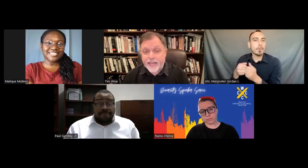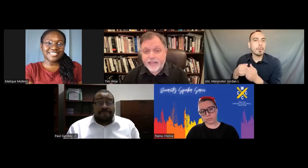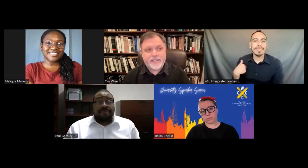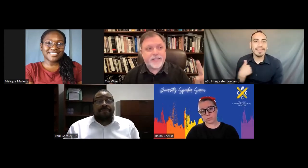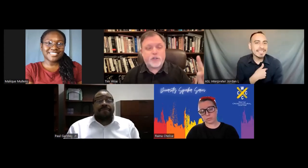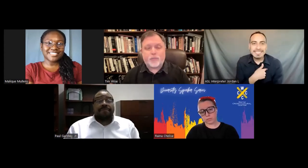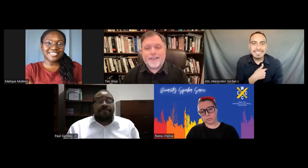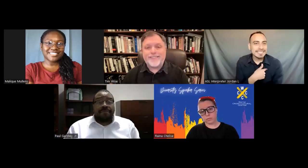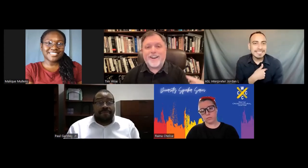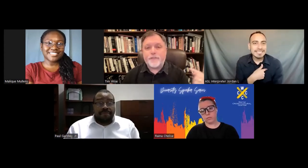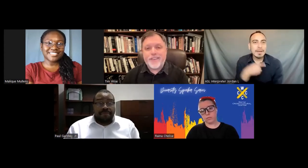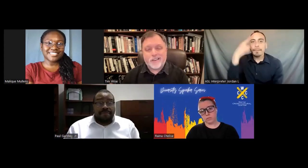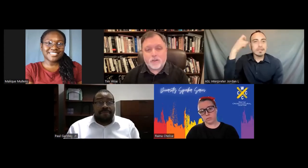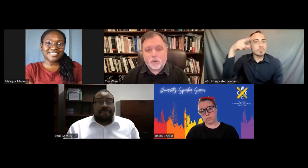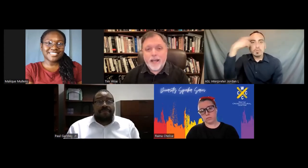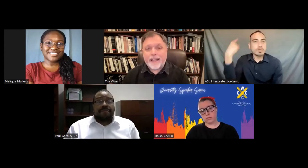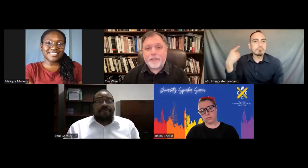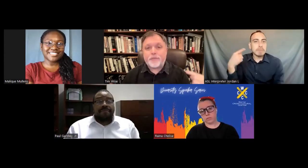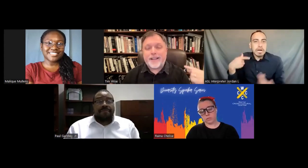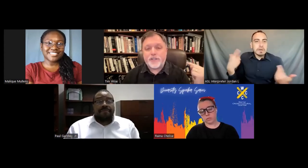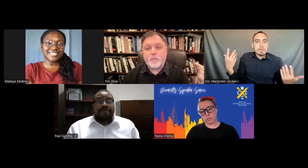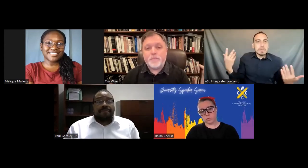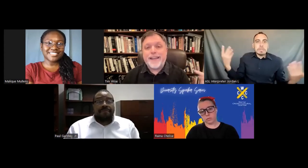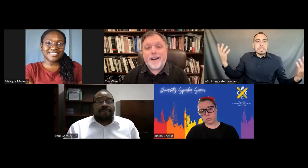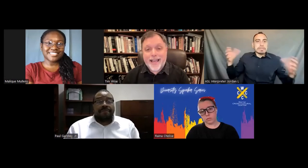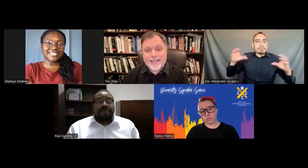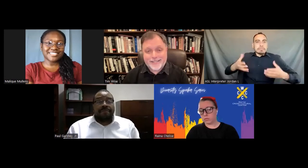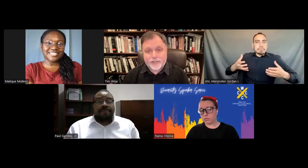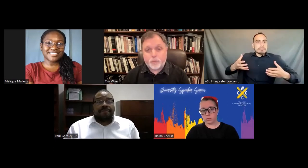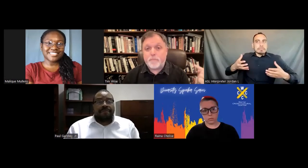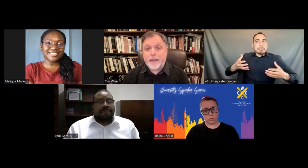of playing us, they surrounded our vehicle and threatened to